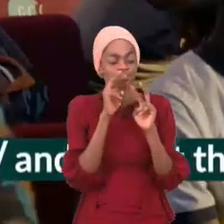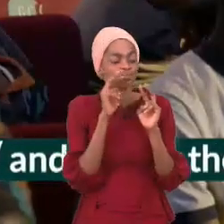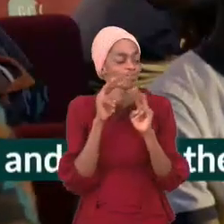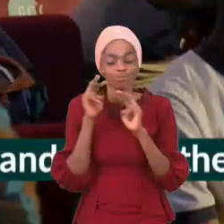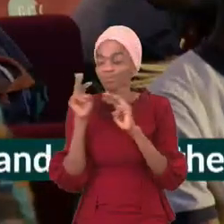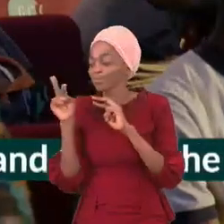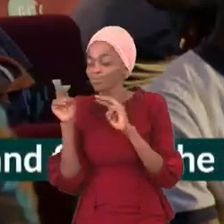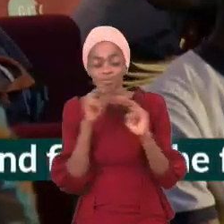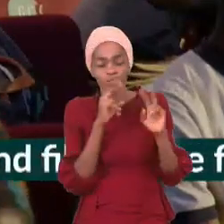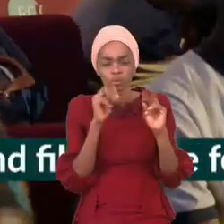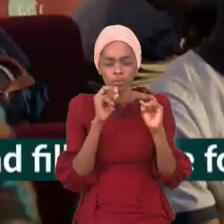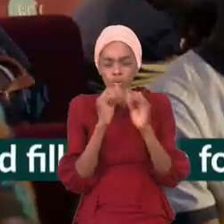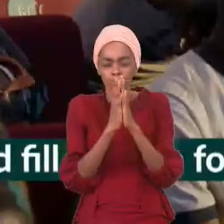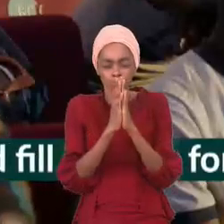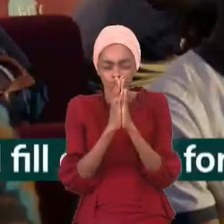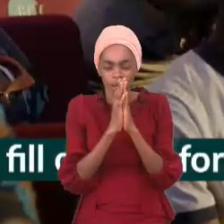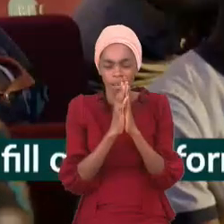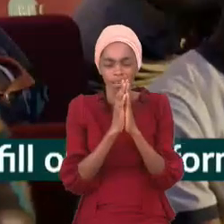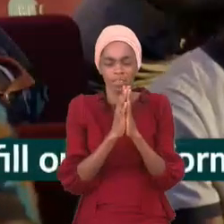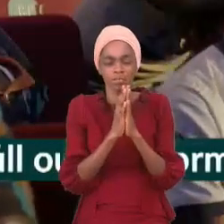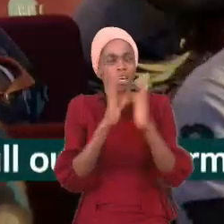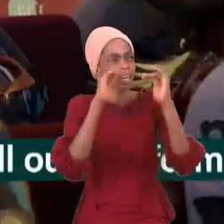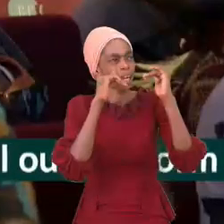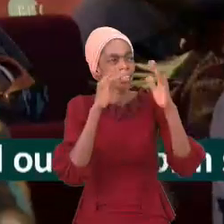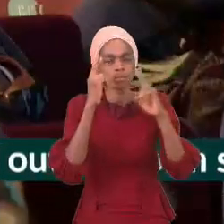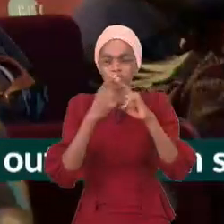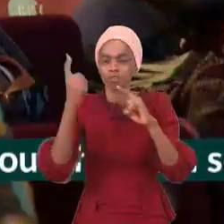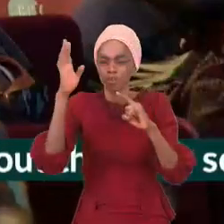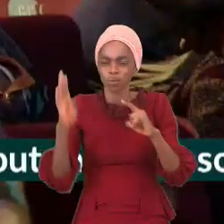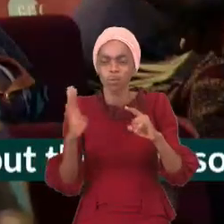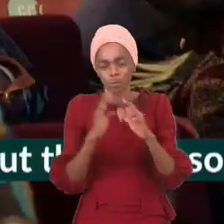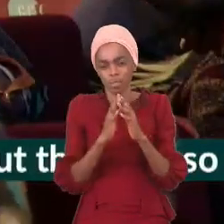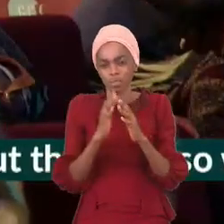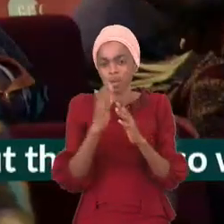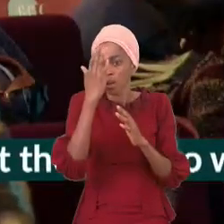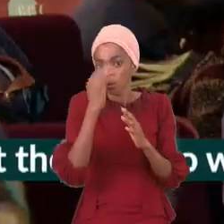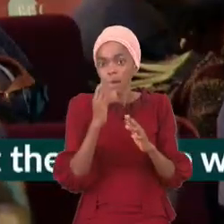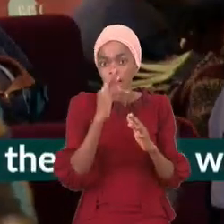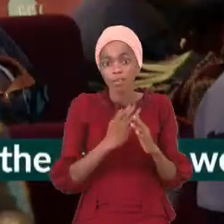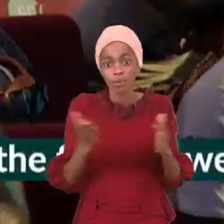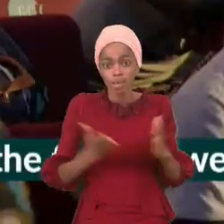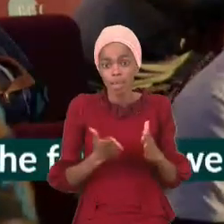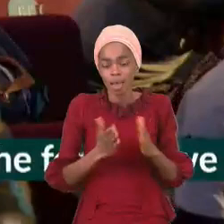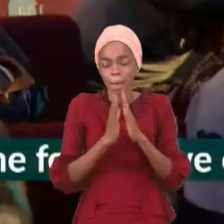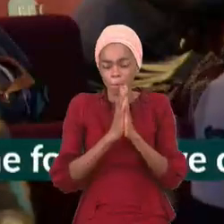Be expecting your miracle, because tonight you will receive a miracle here.